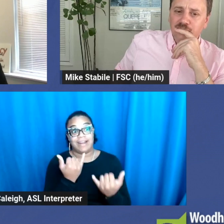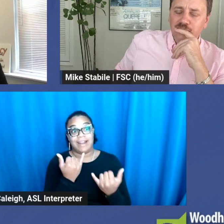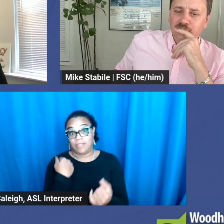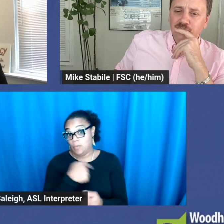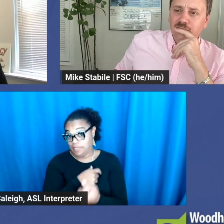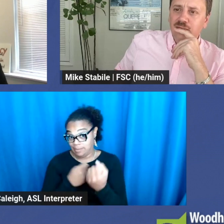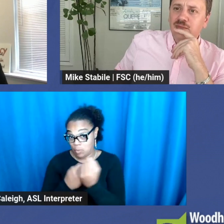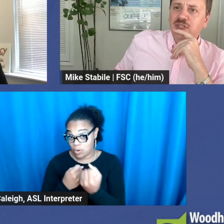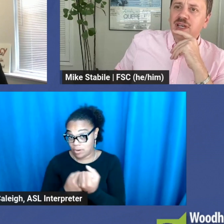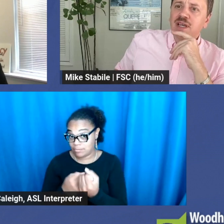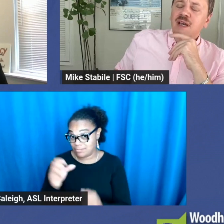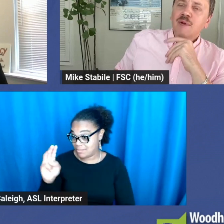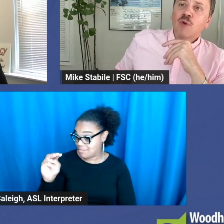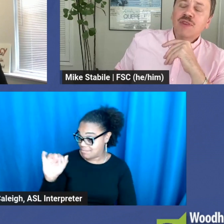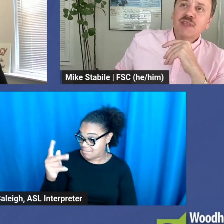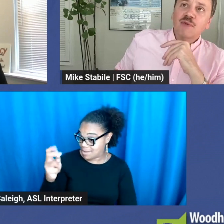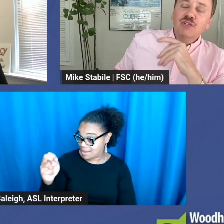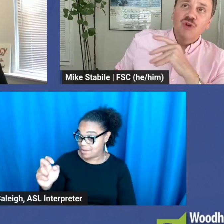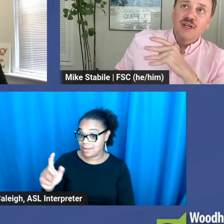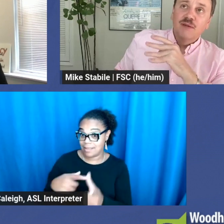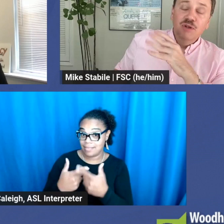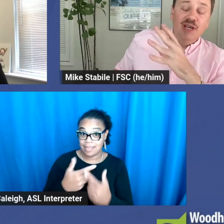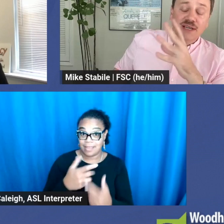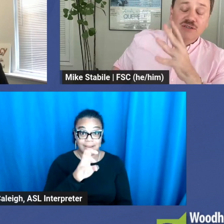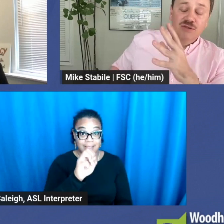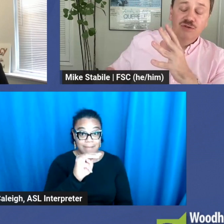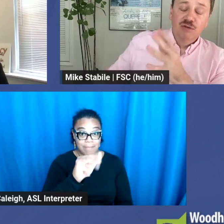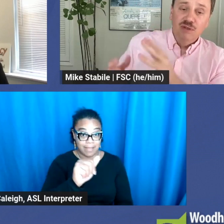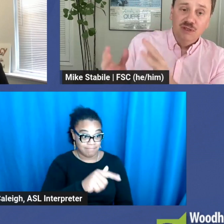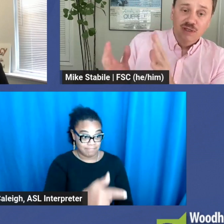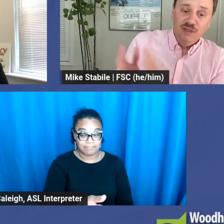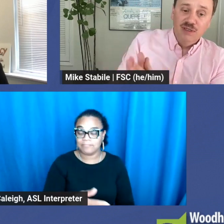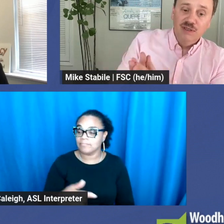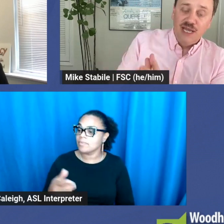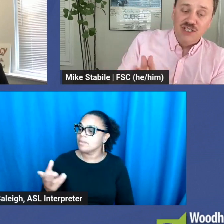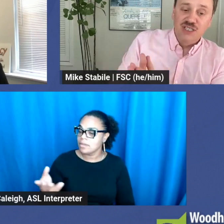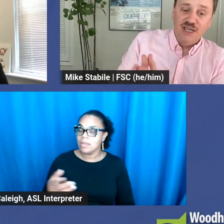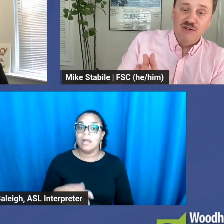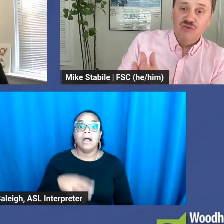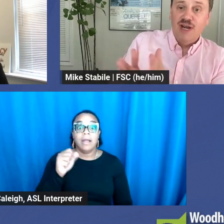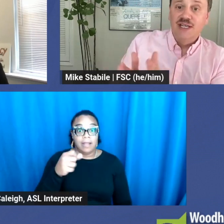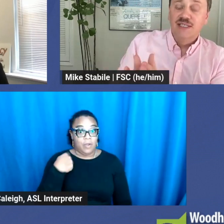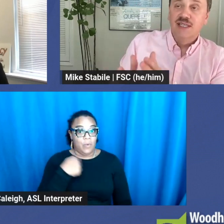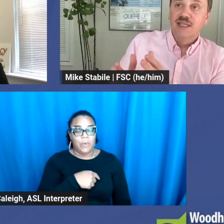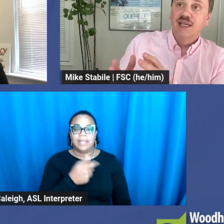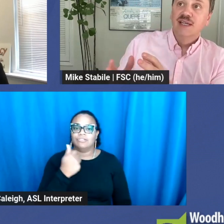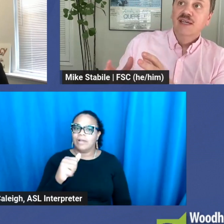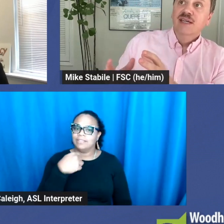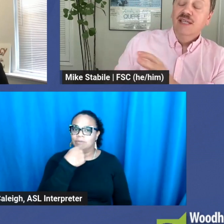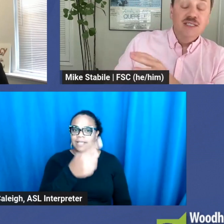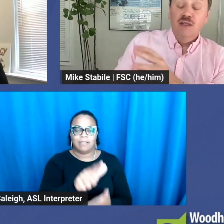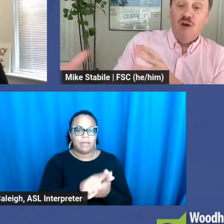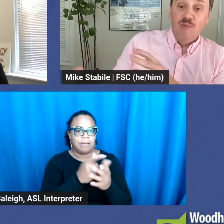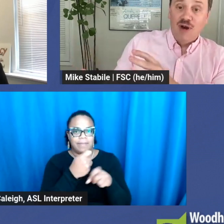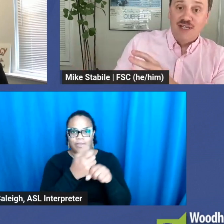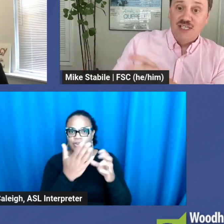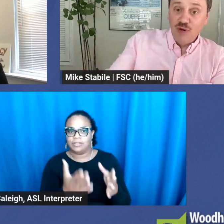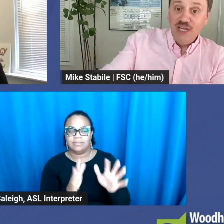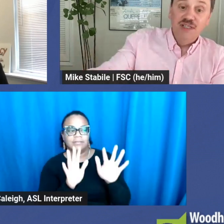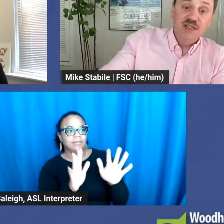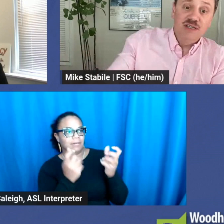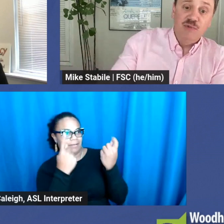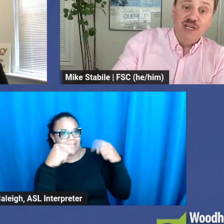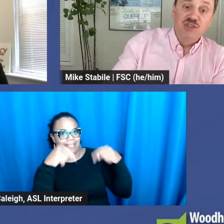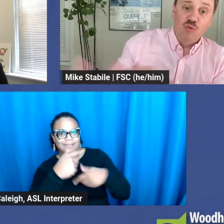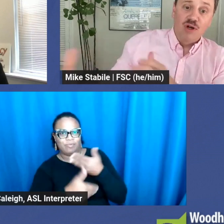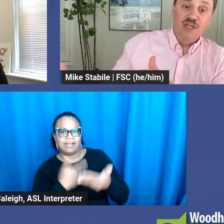then we'll go to Emma. Yeah, one thing that we try to communicate to legislators, right, is that this is a long process. We